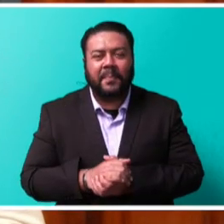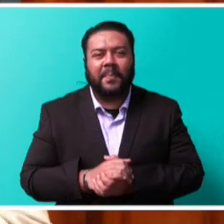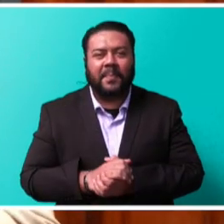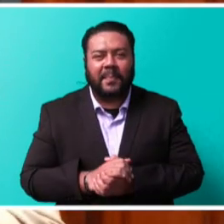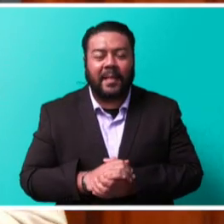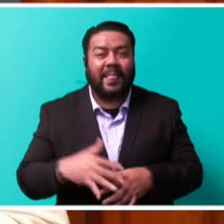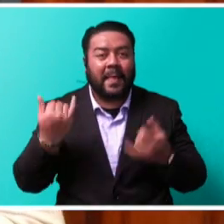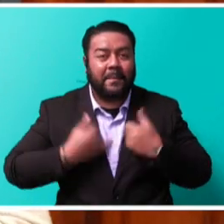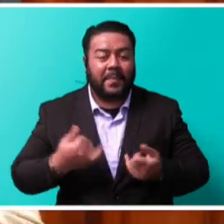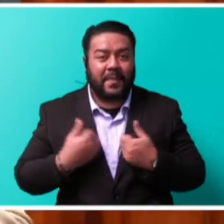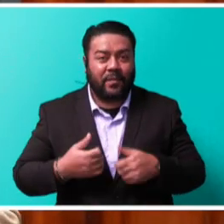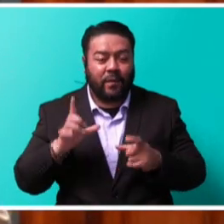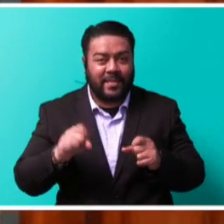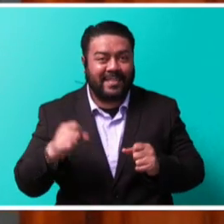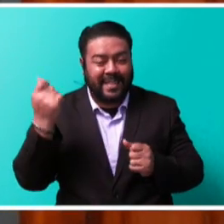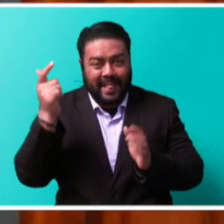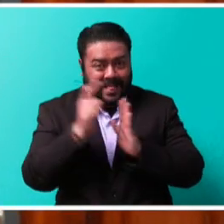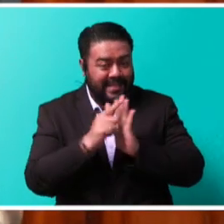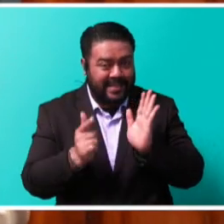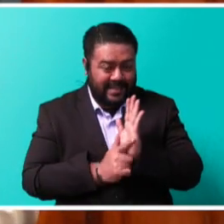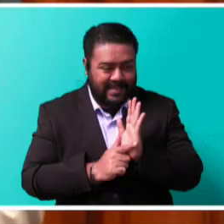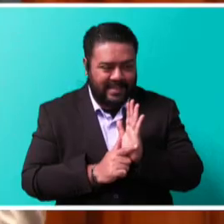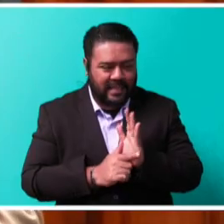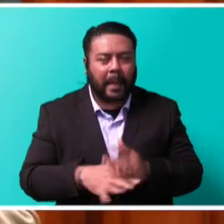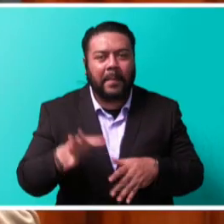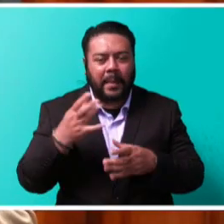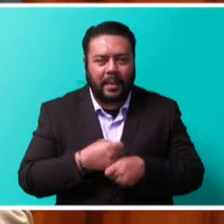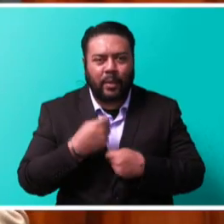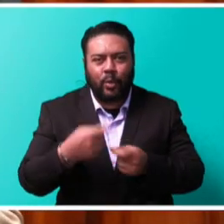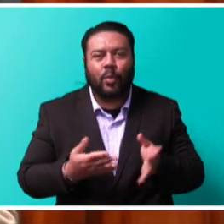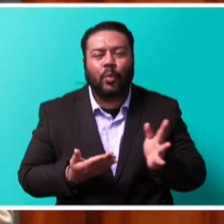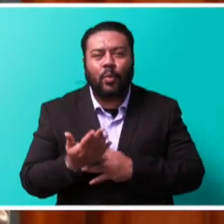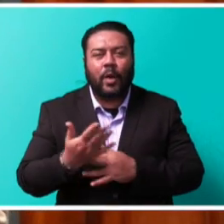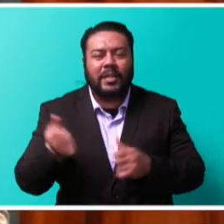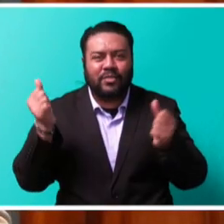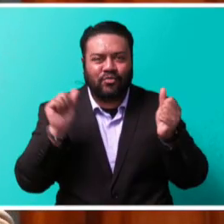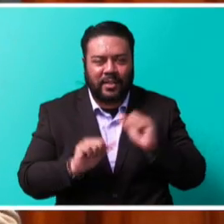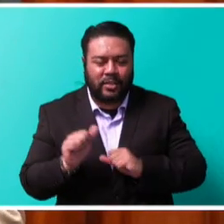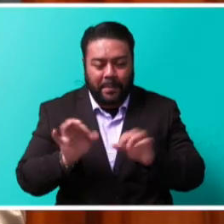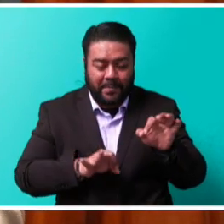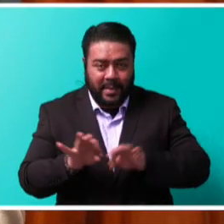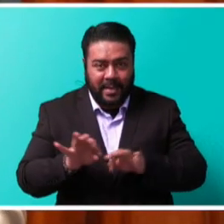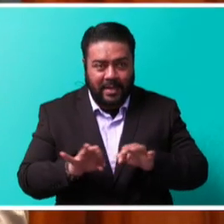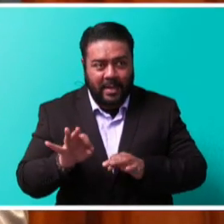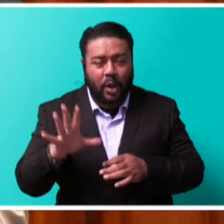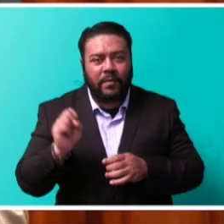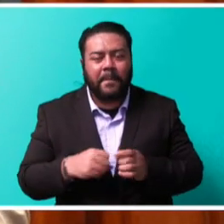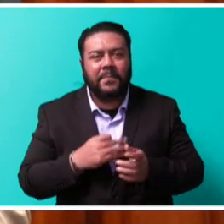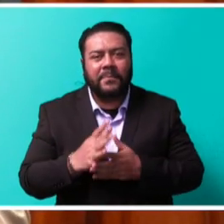The implementation of this legislation, Honourable Speaker, is being carried out through a structured implementation plan over a period